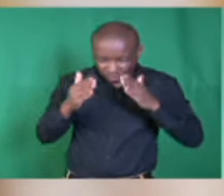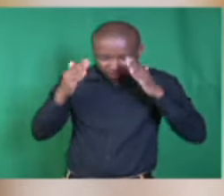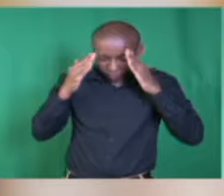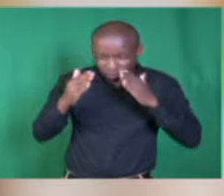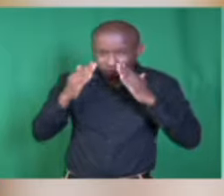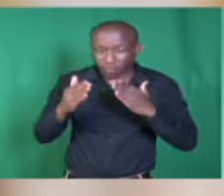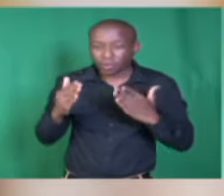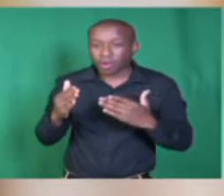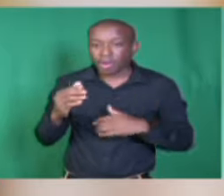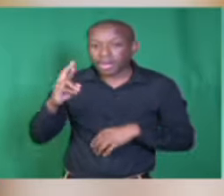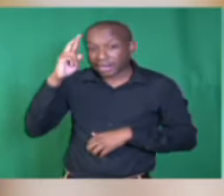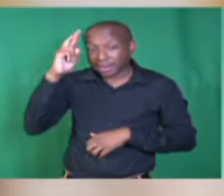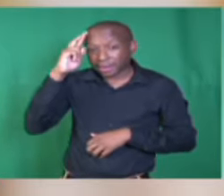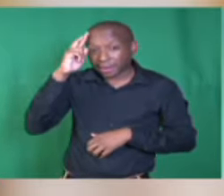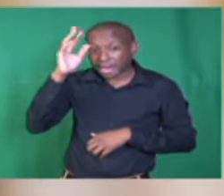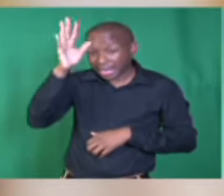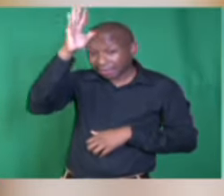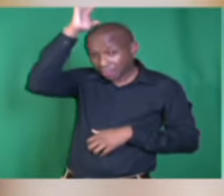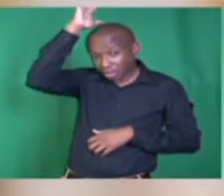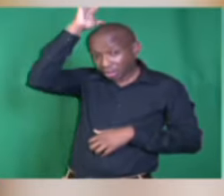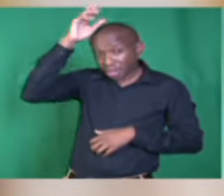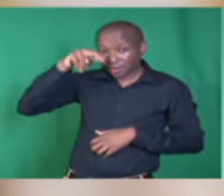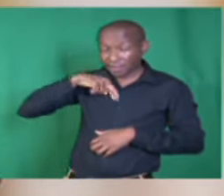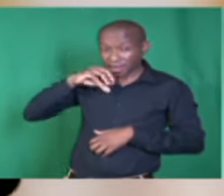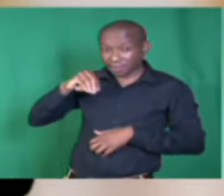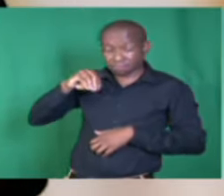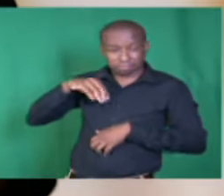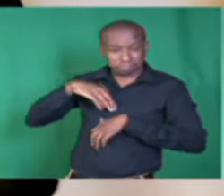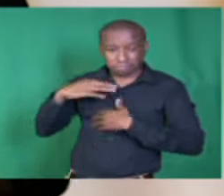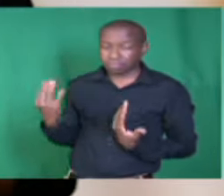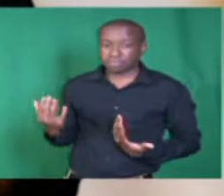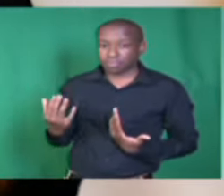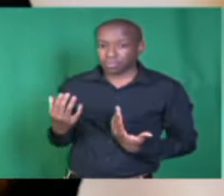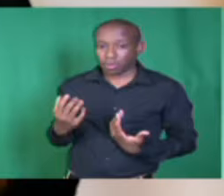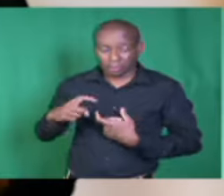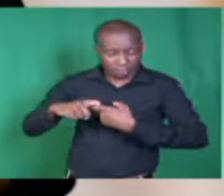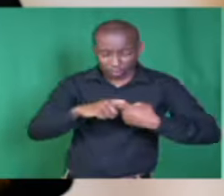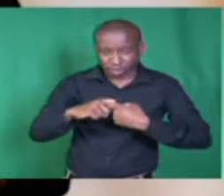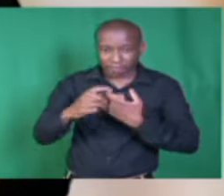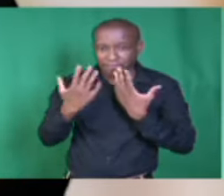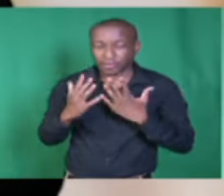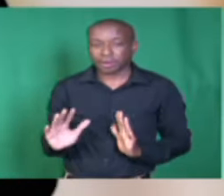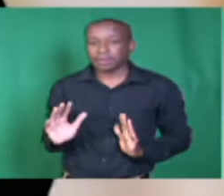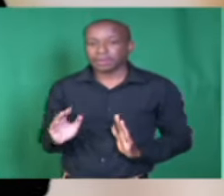Remember, Romans were not religious. So that is what we can say about the Sadducees.